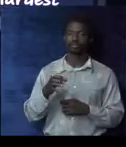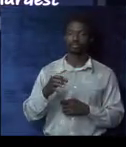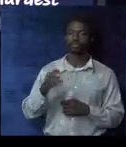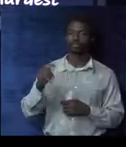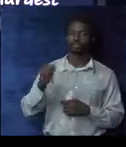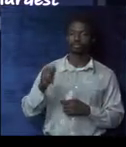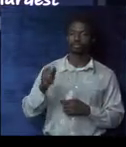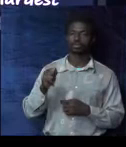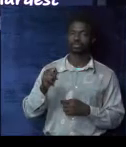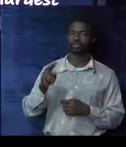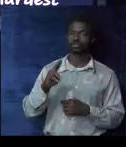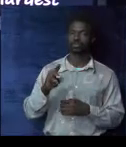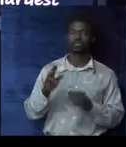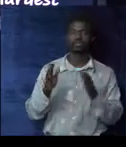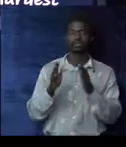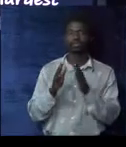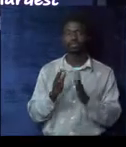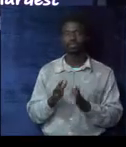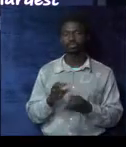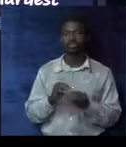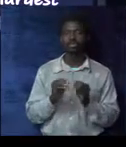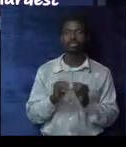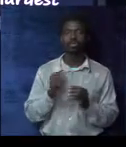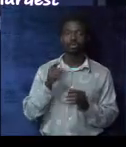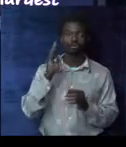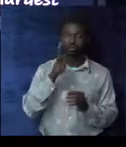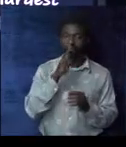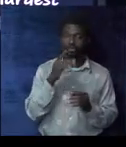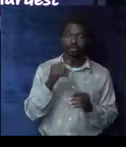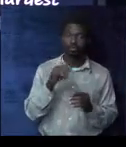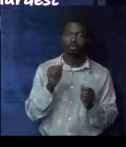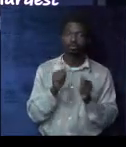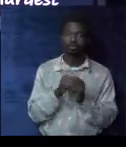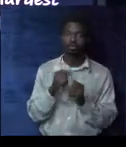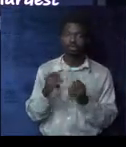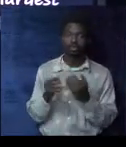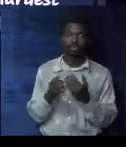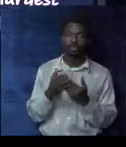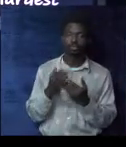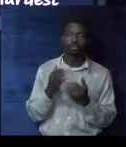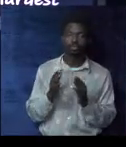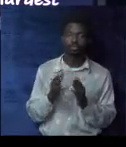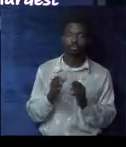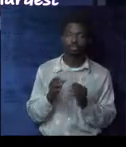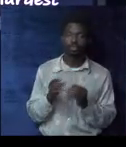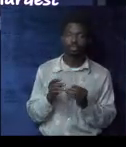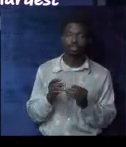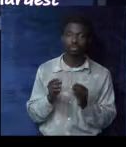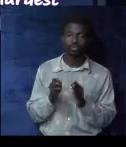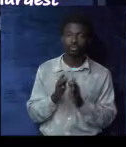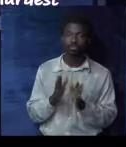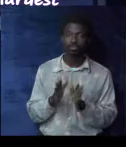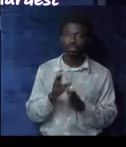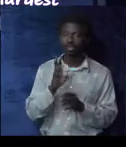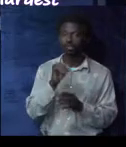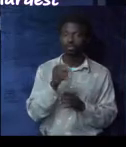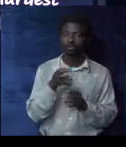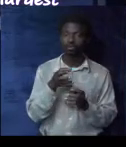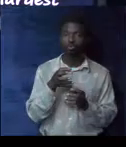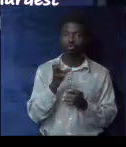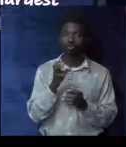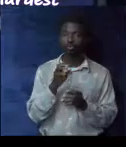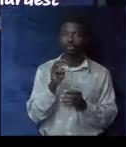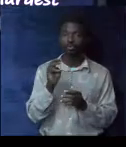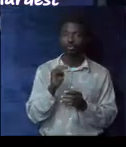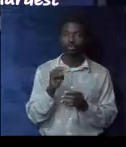okay, so the smallest number now will be the one with the smallest 100 billion, and obviously it is this one that has no 100 billion.